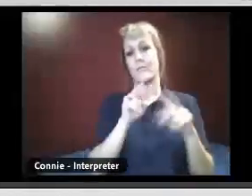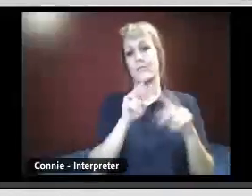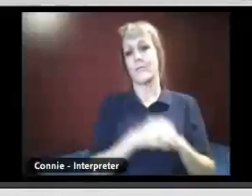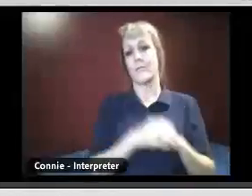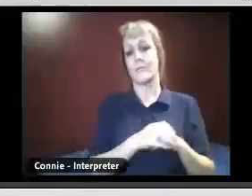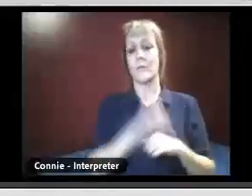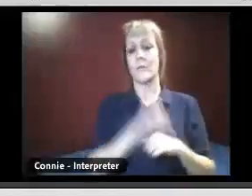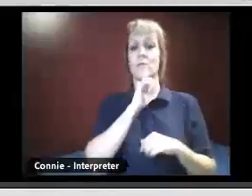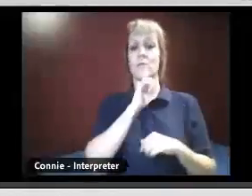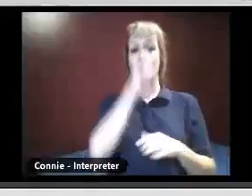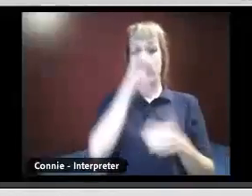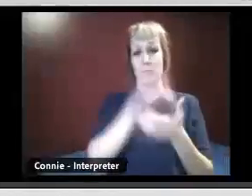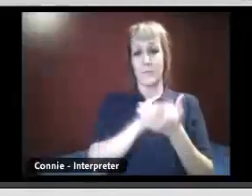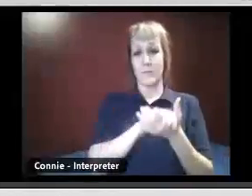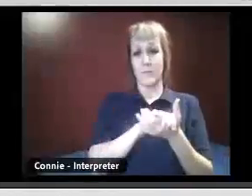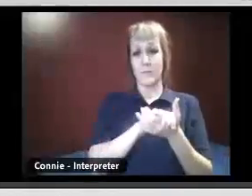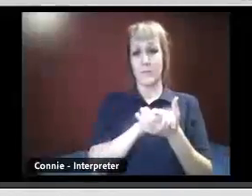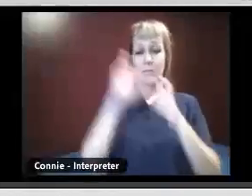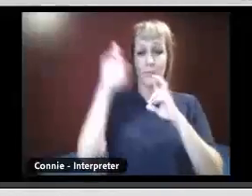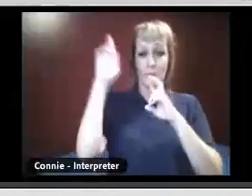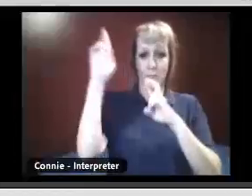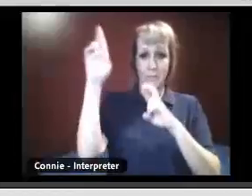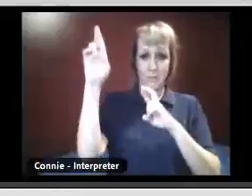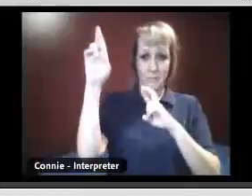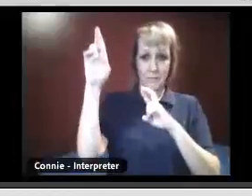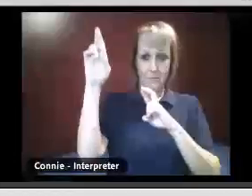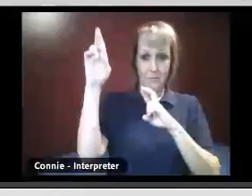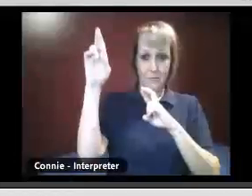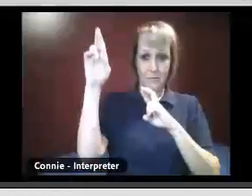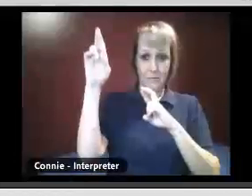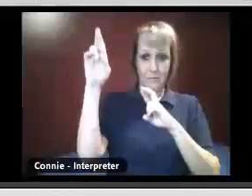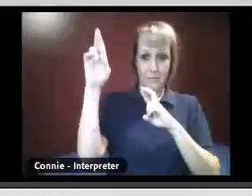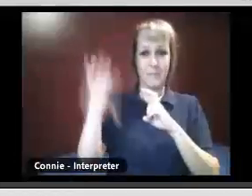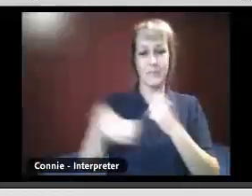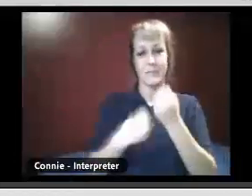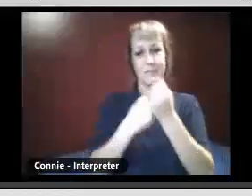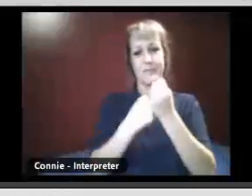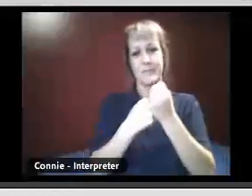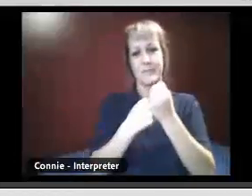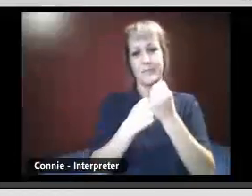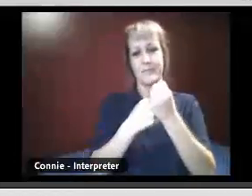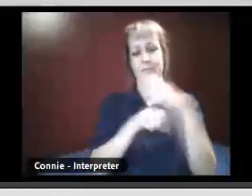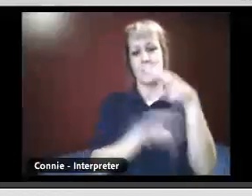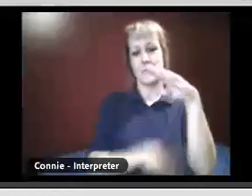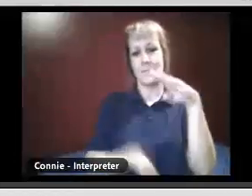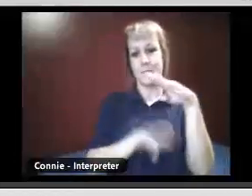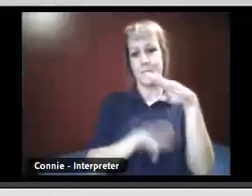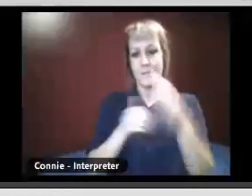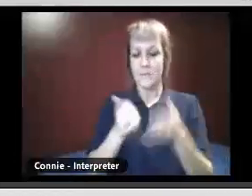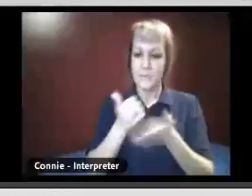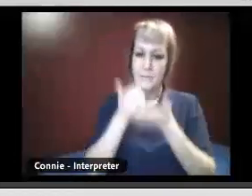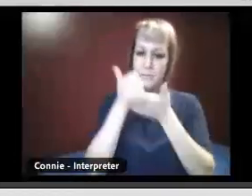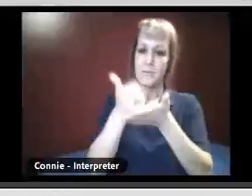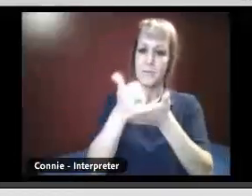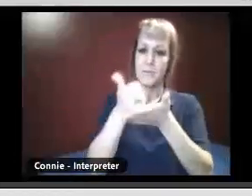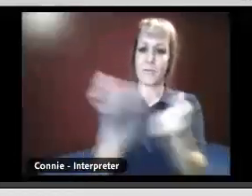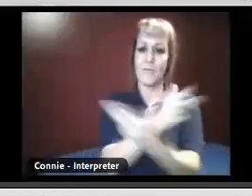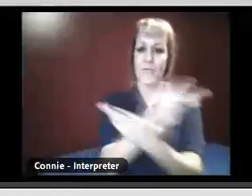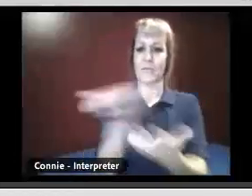truly believe respect as the foundation allows everything else to work a little bit more